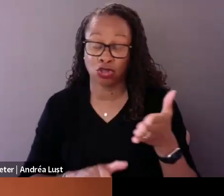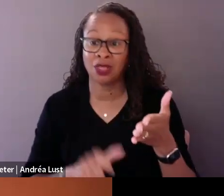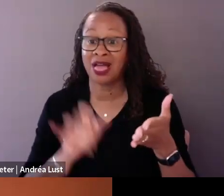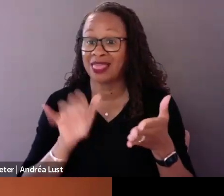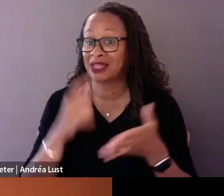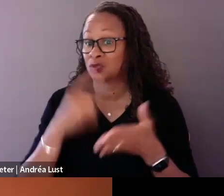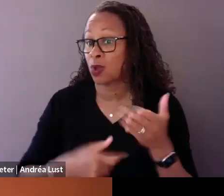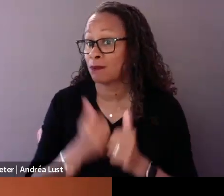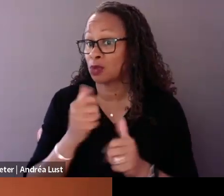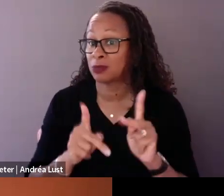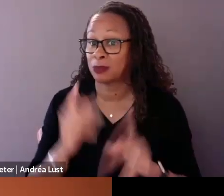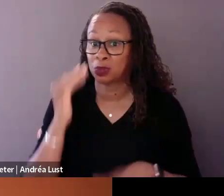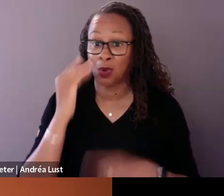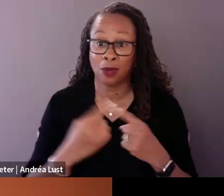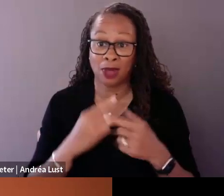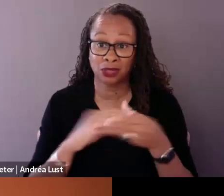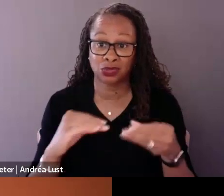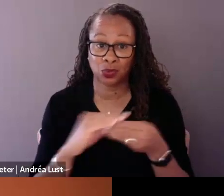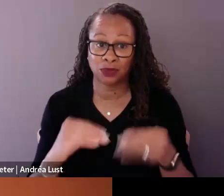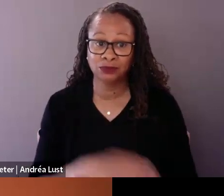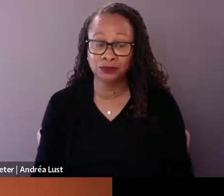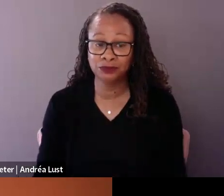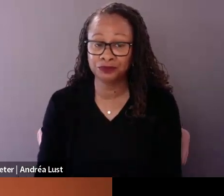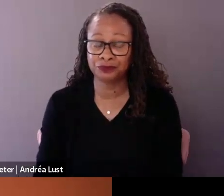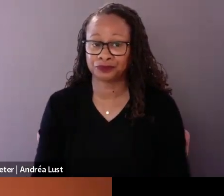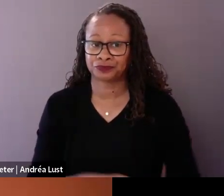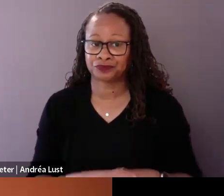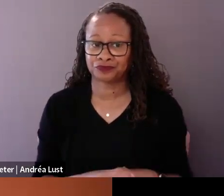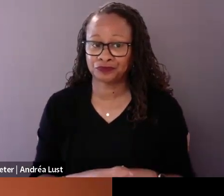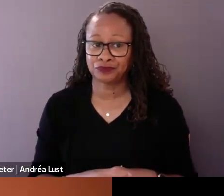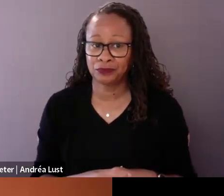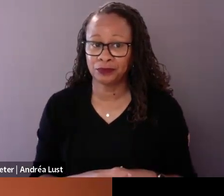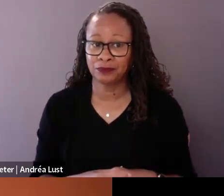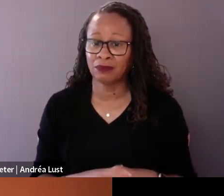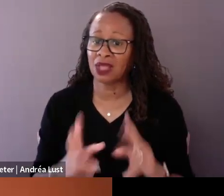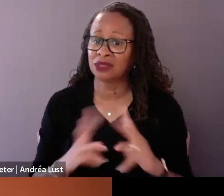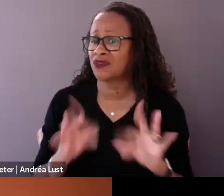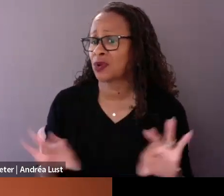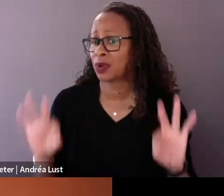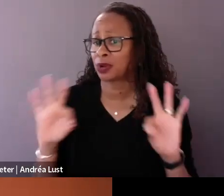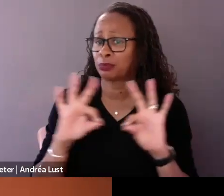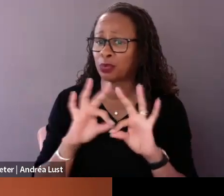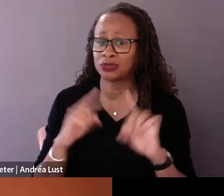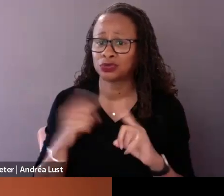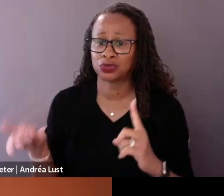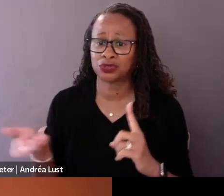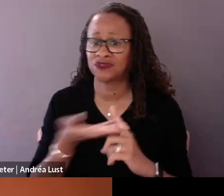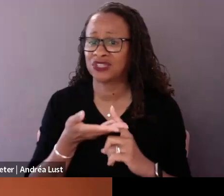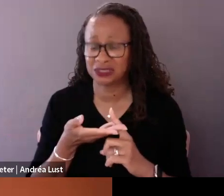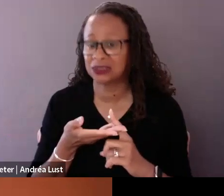people knew of this story, and it was incredibly important in convicting Larry.